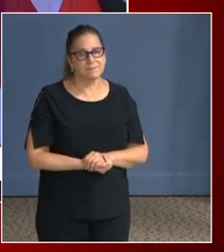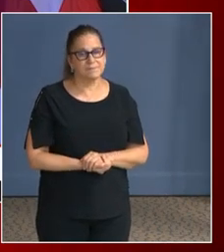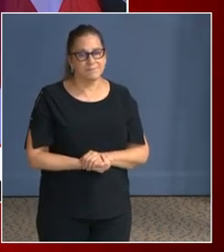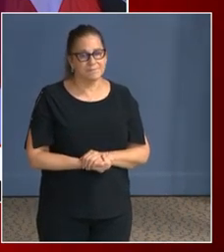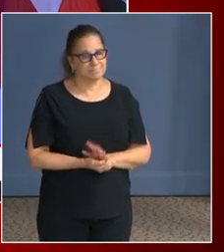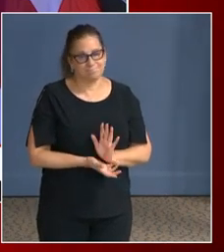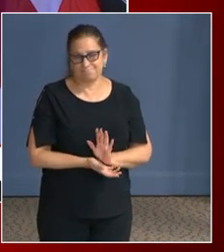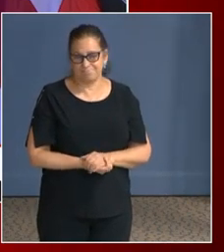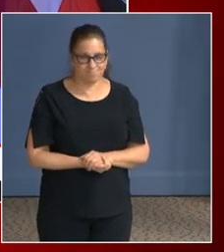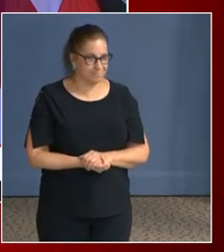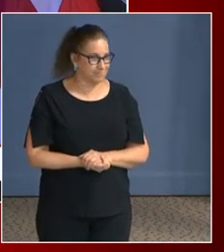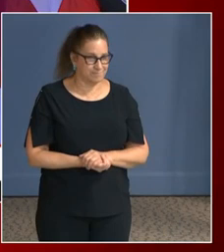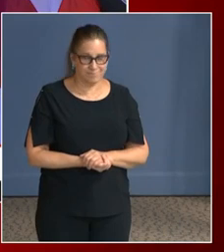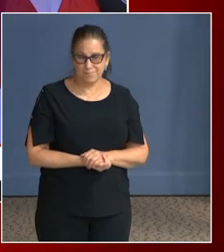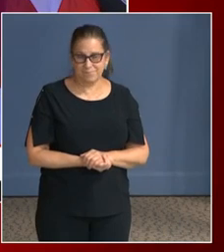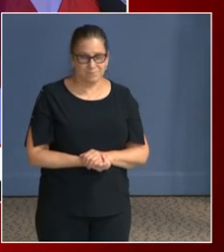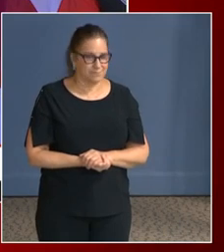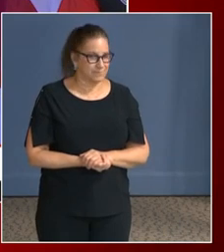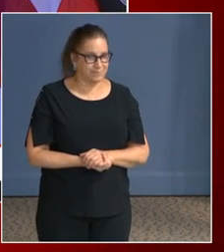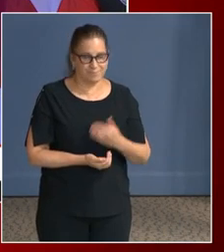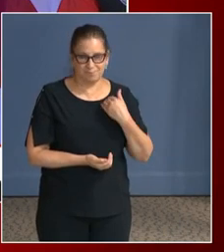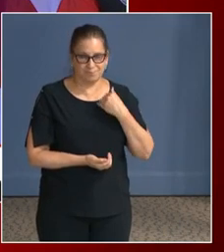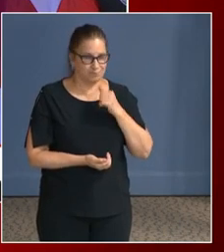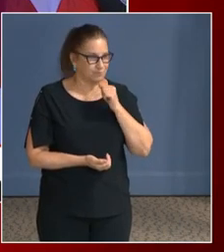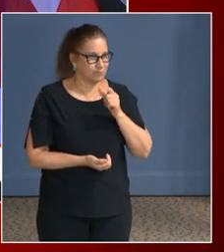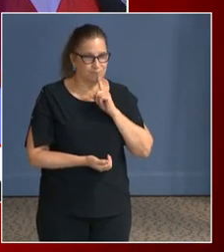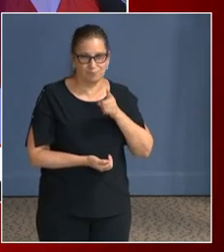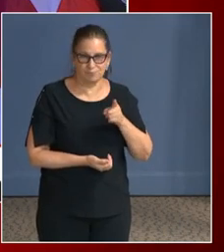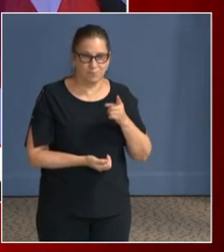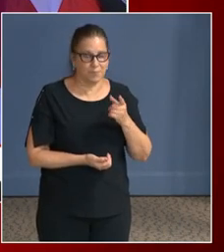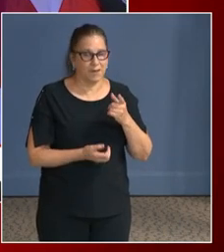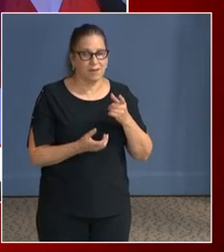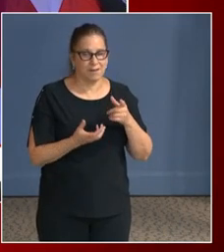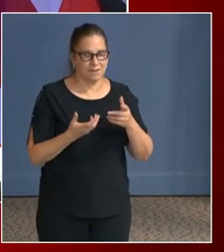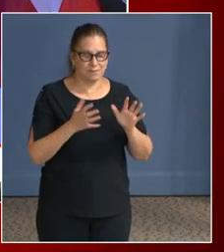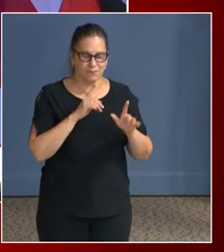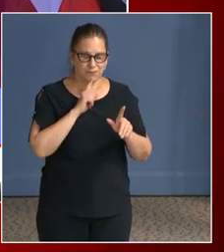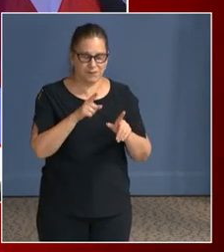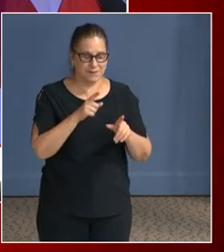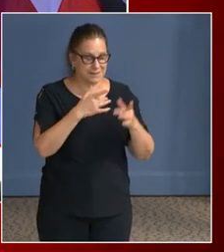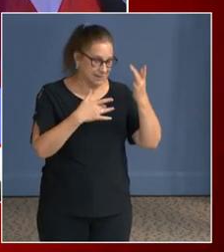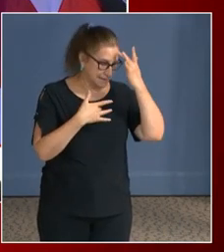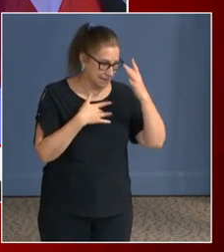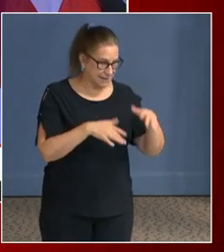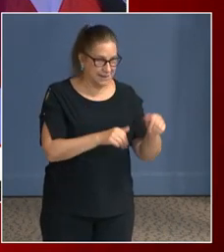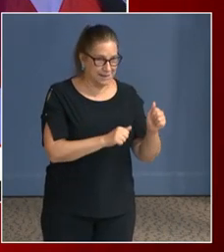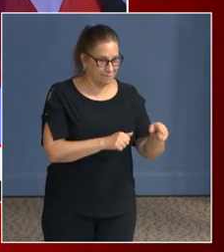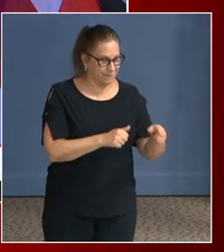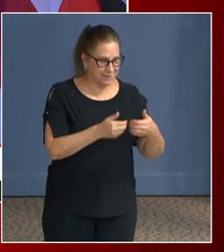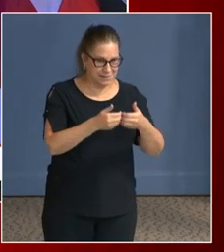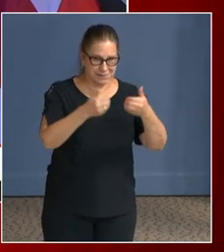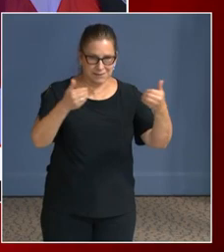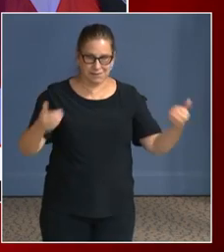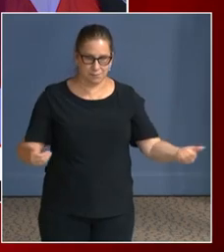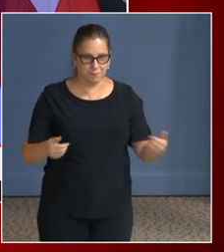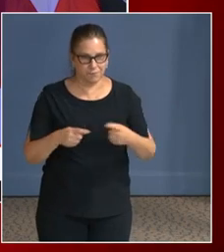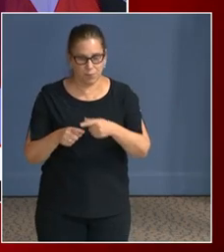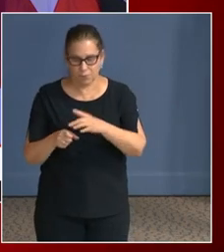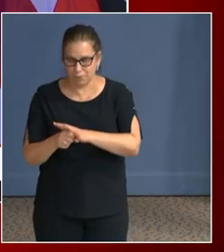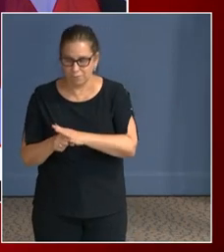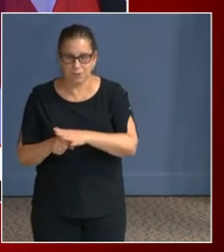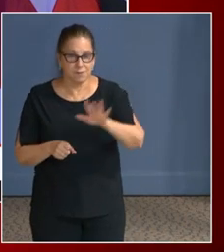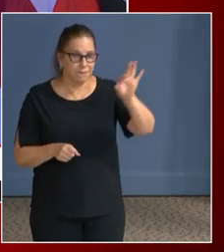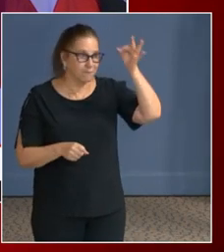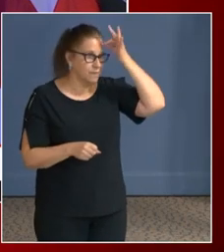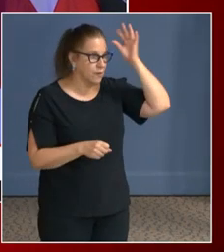would mix them with COVID, because there's a lot of federally mandated leave related to COVID.